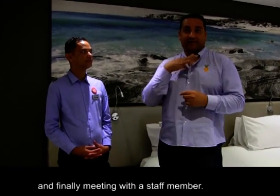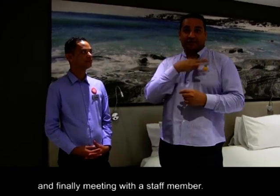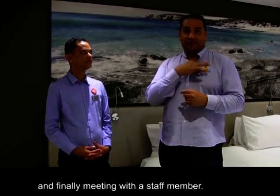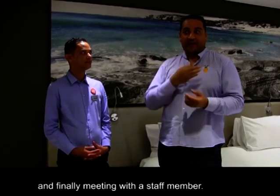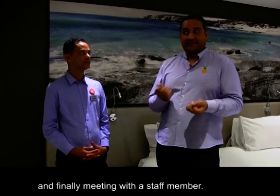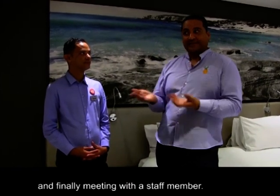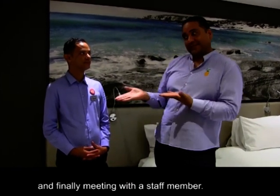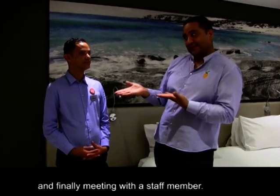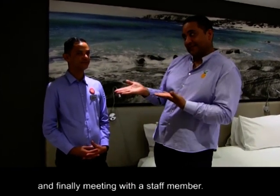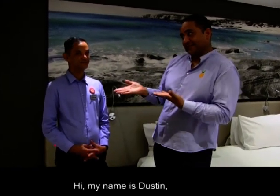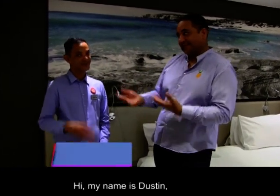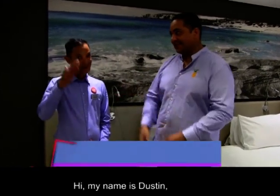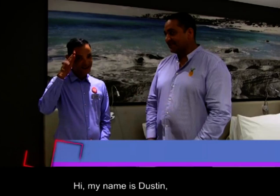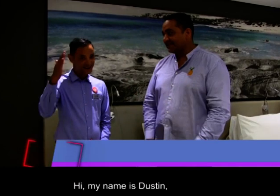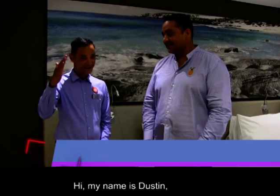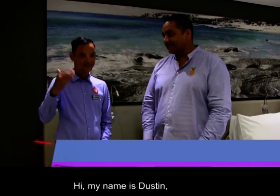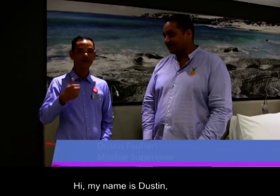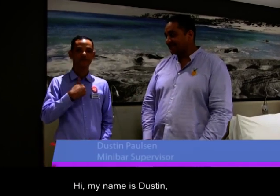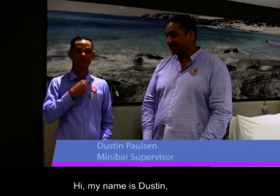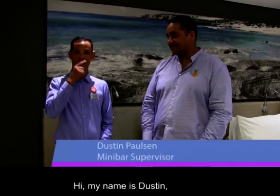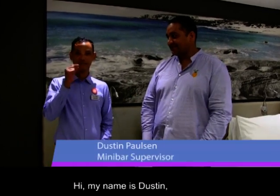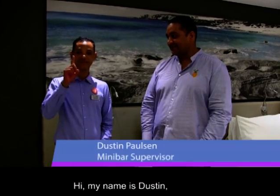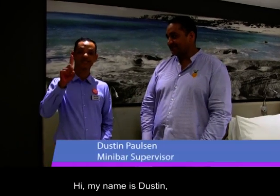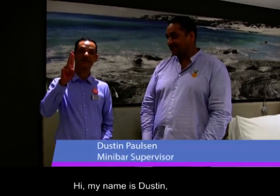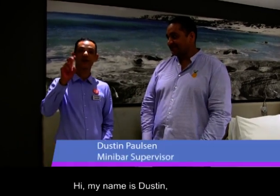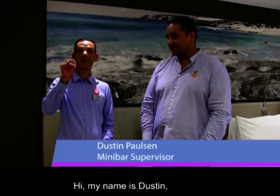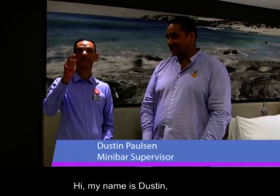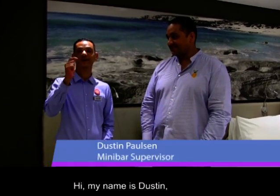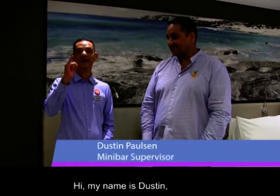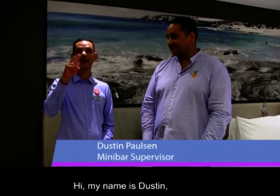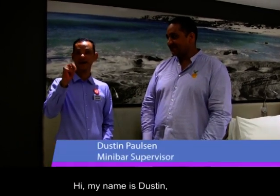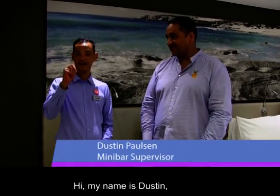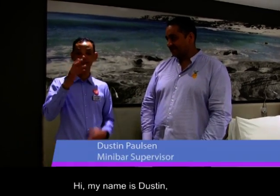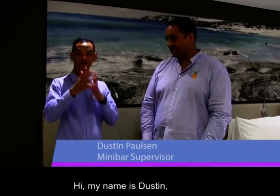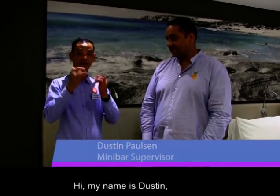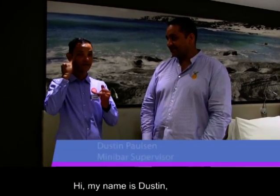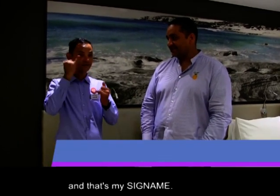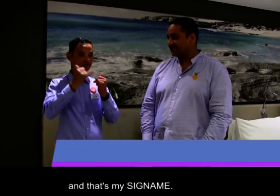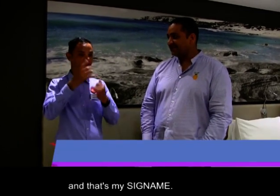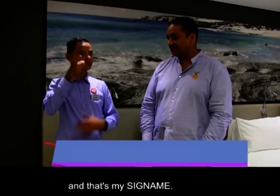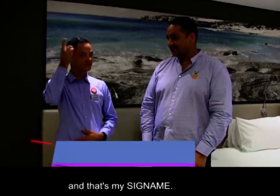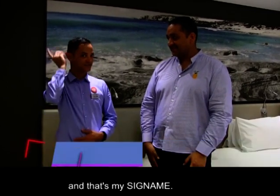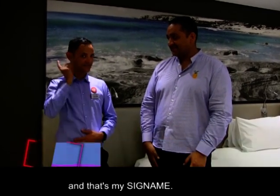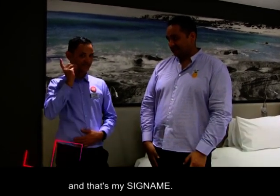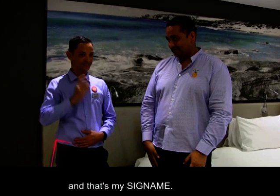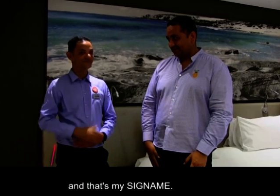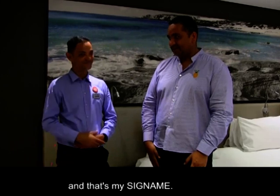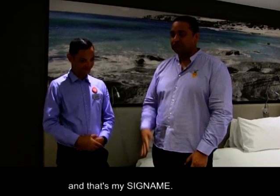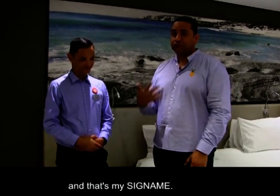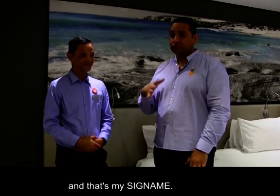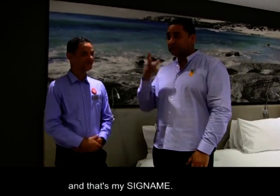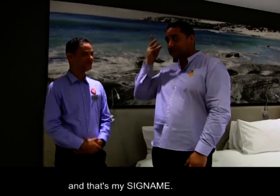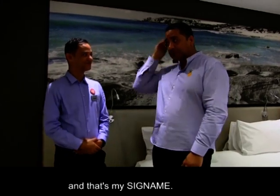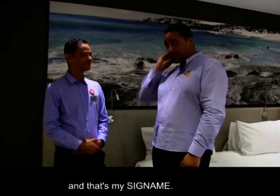finally, we'll meeting with a staff member, a deaf staff member. Hi, my name is Dustin, and that's my sign